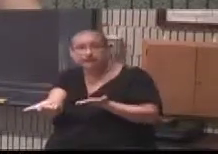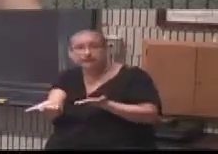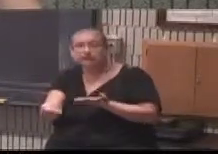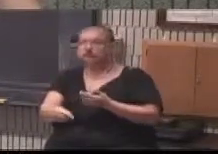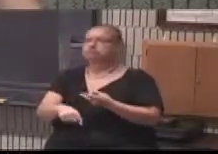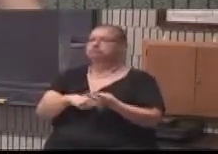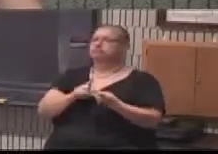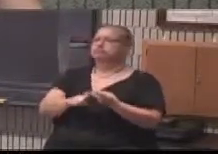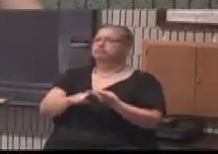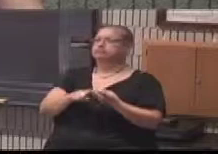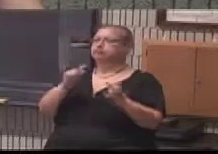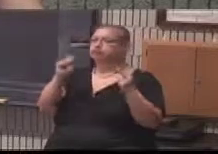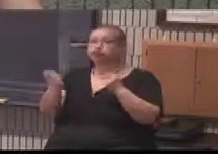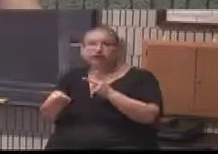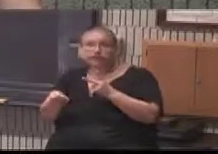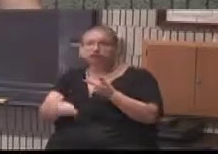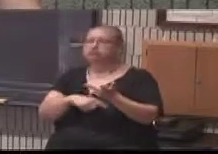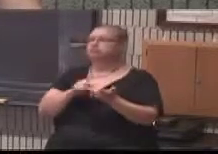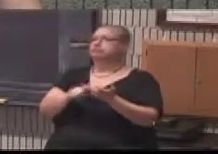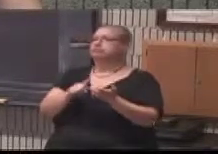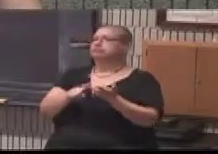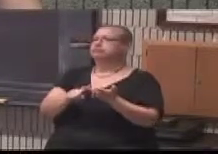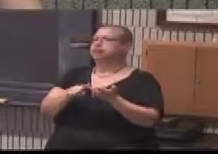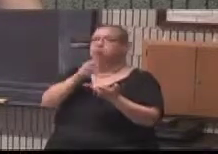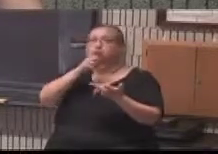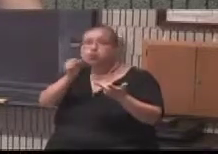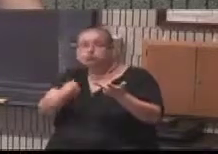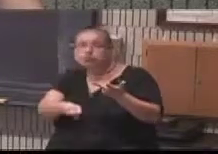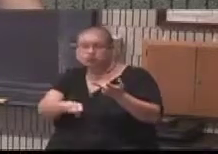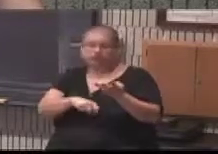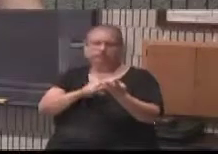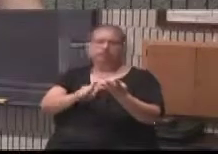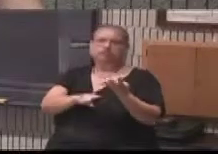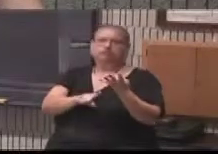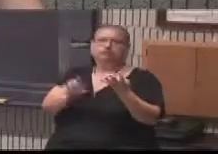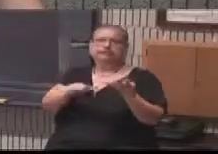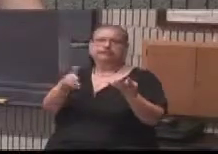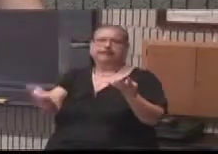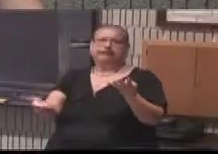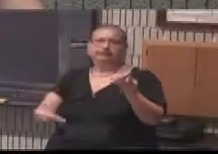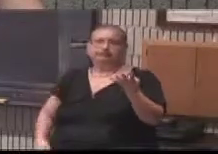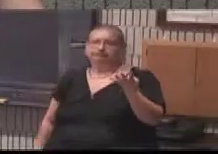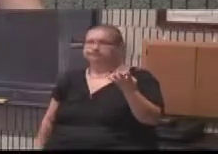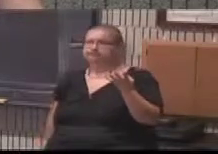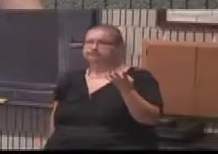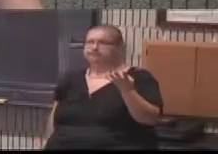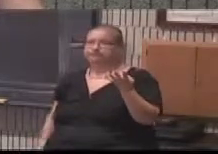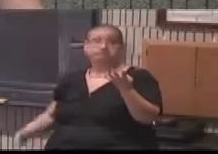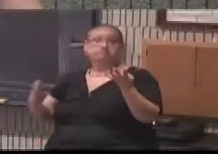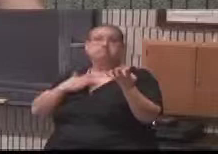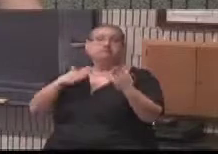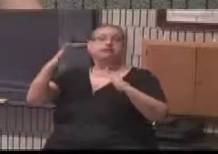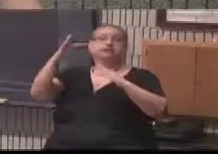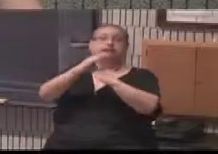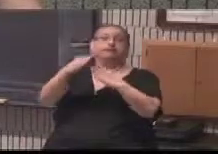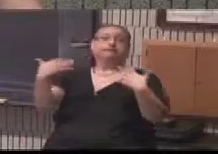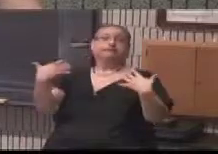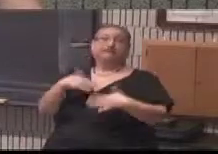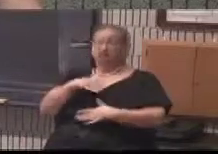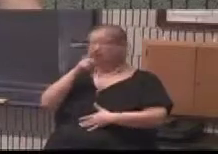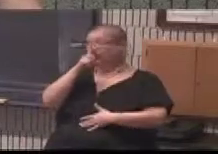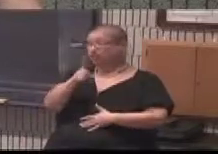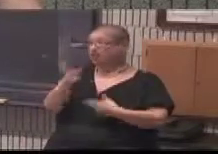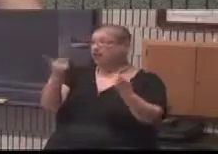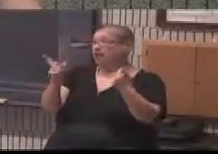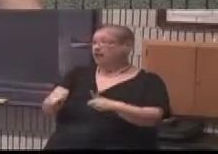you feel change? Do you fear aging? Do you fear death? I have to say that my greatest fear came true when I was diagnosed